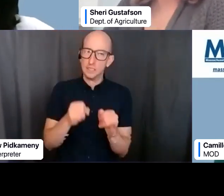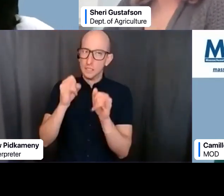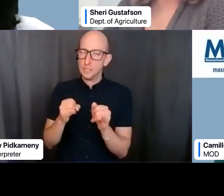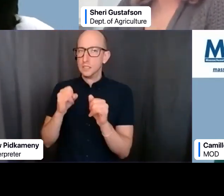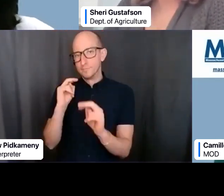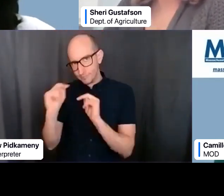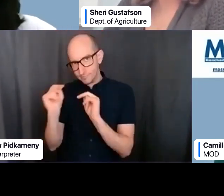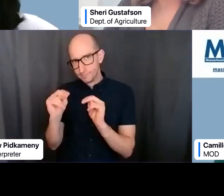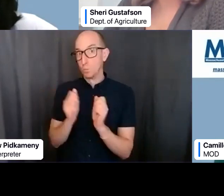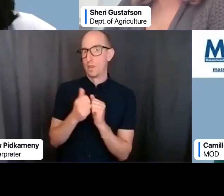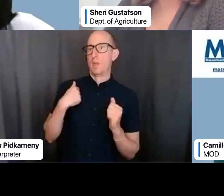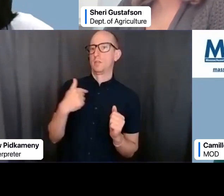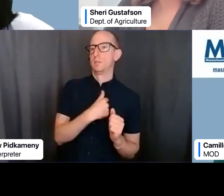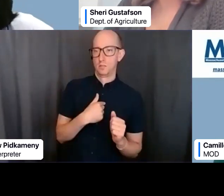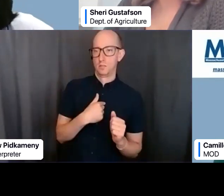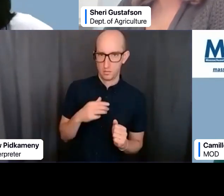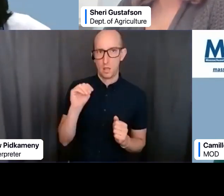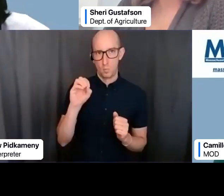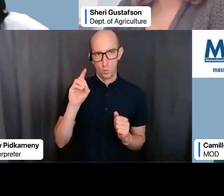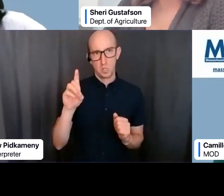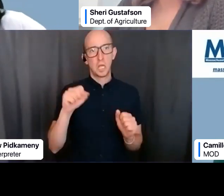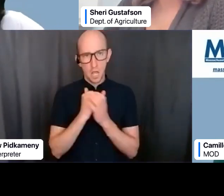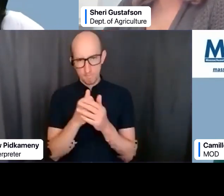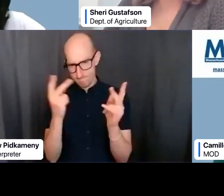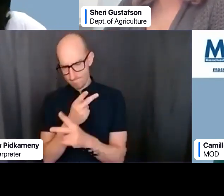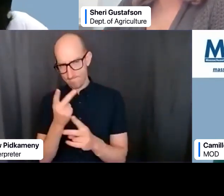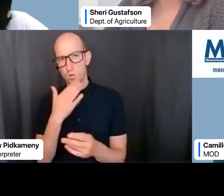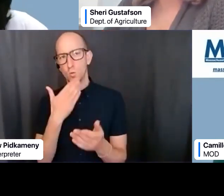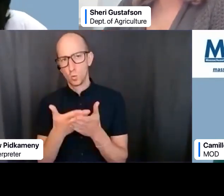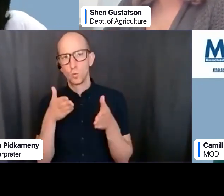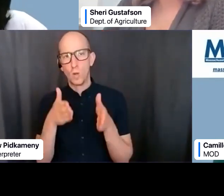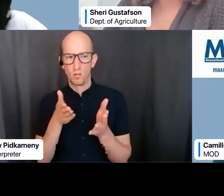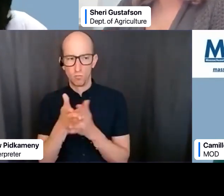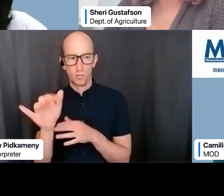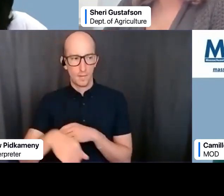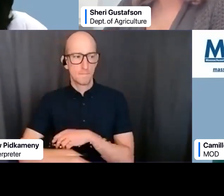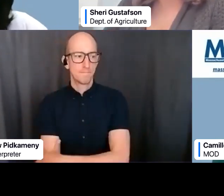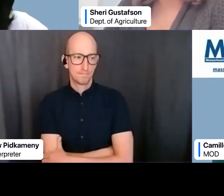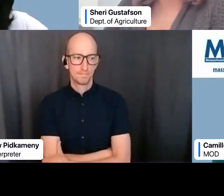us, and we can kind of help you work out a good way to navigate it.